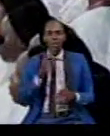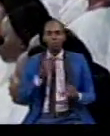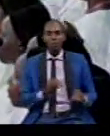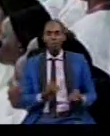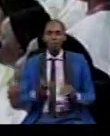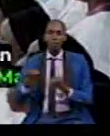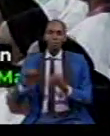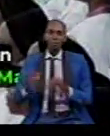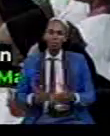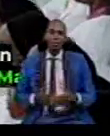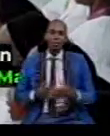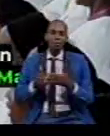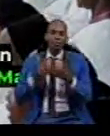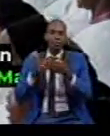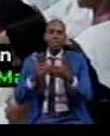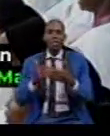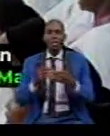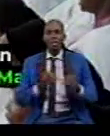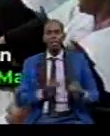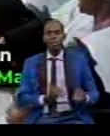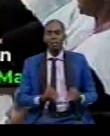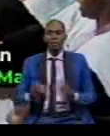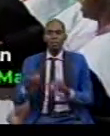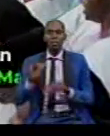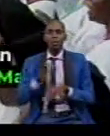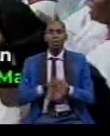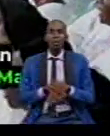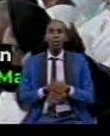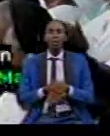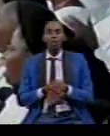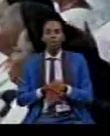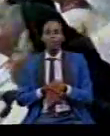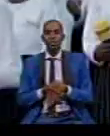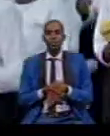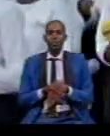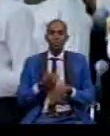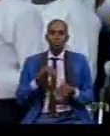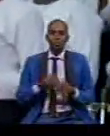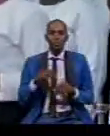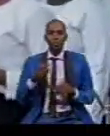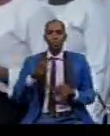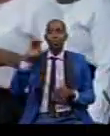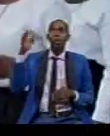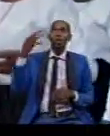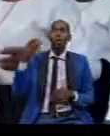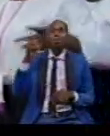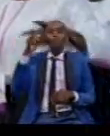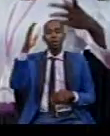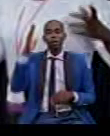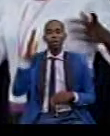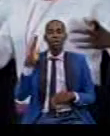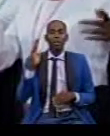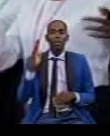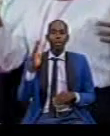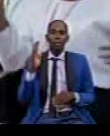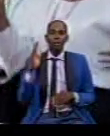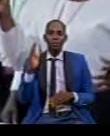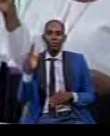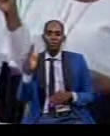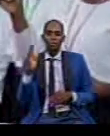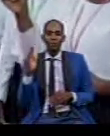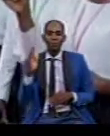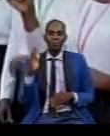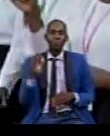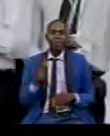If you are listening on the radio, on the television, and you have taken this decision,